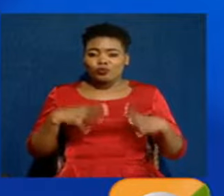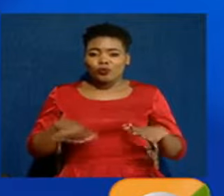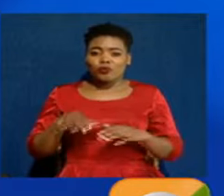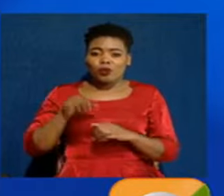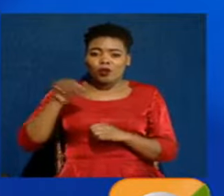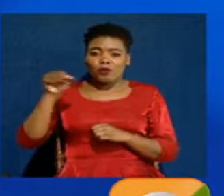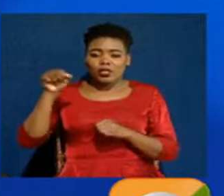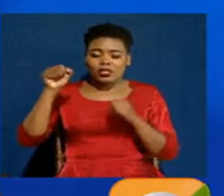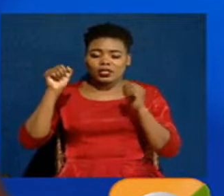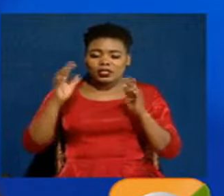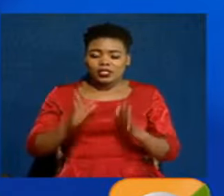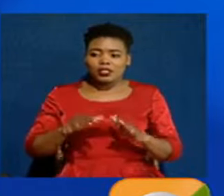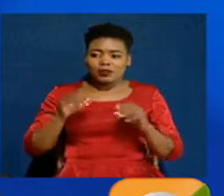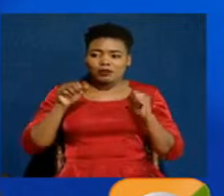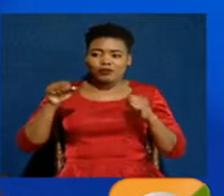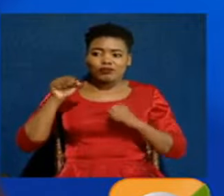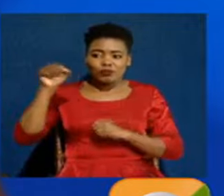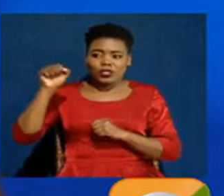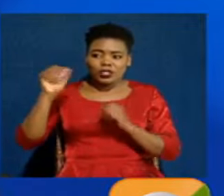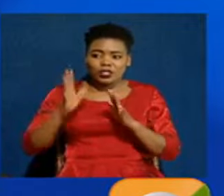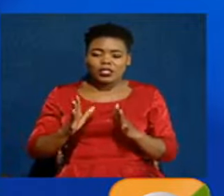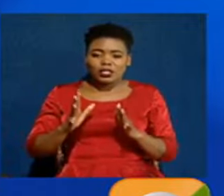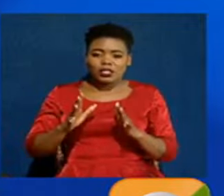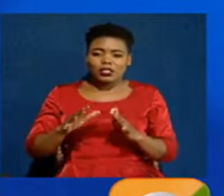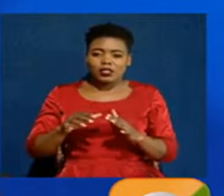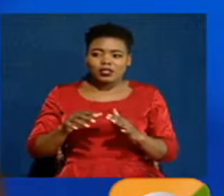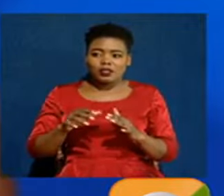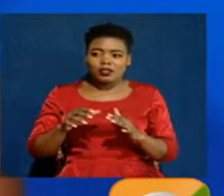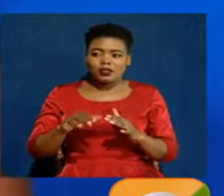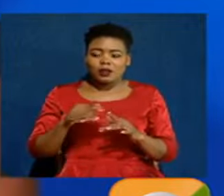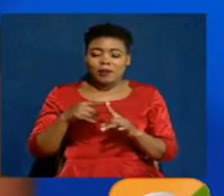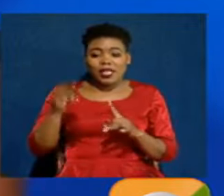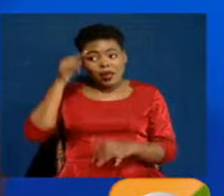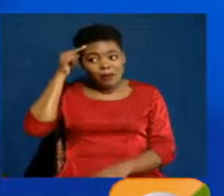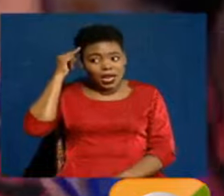educated, successful people who happen to be black.